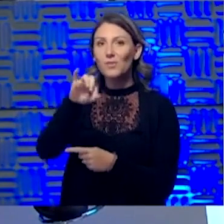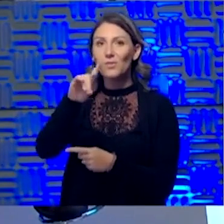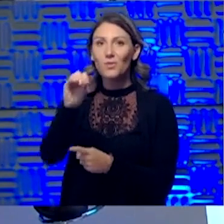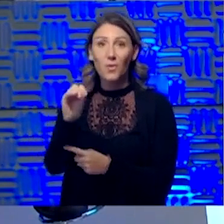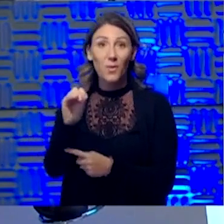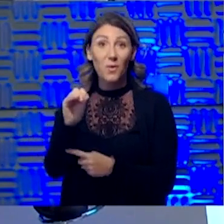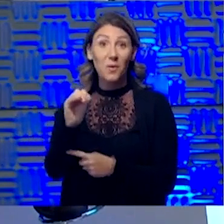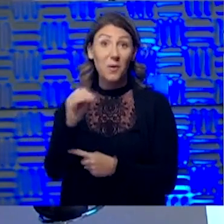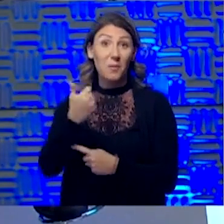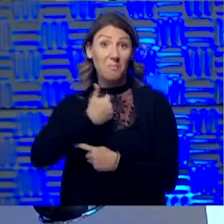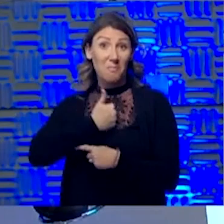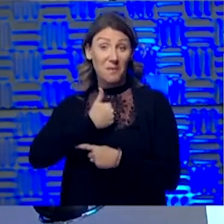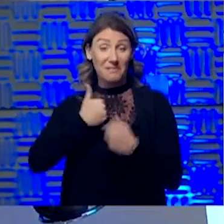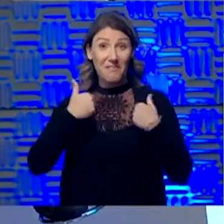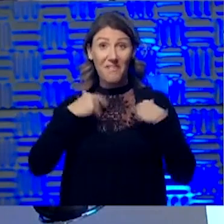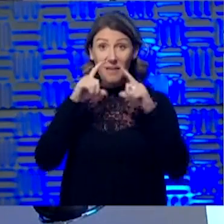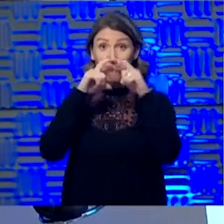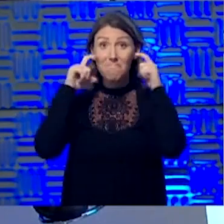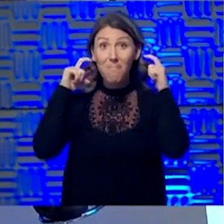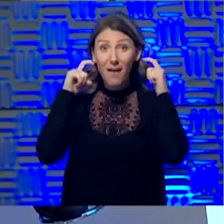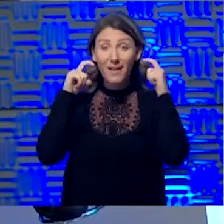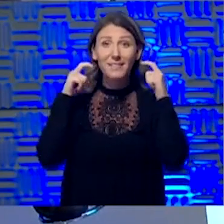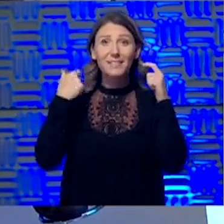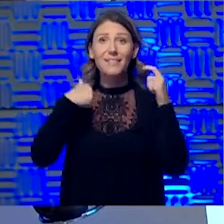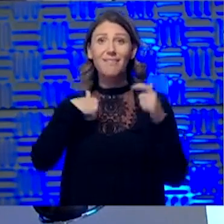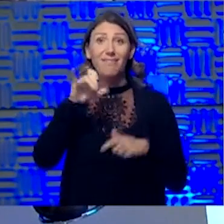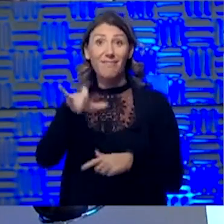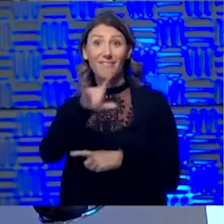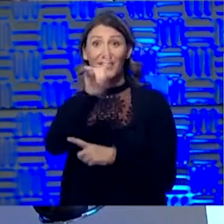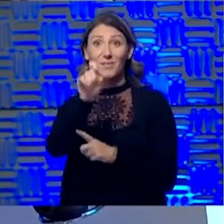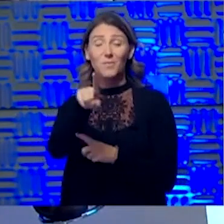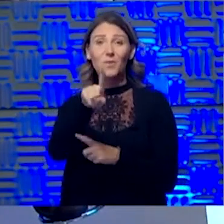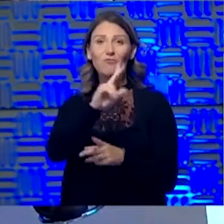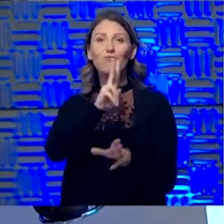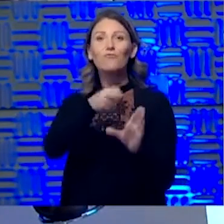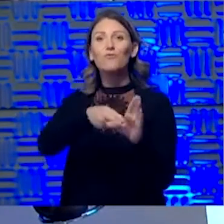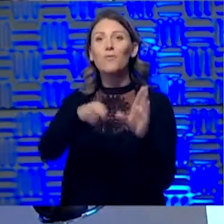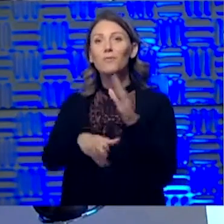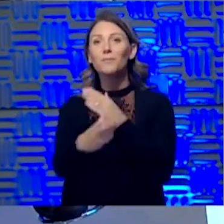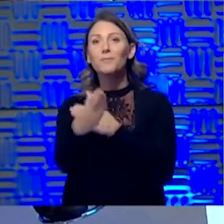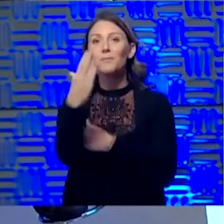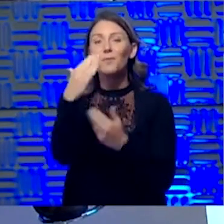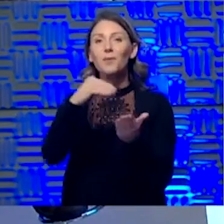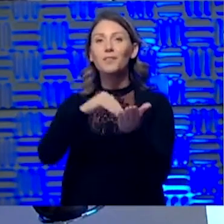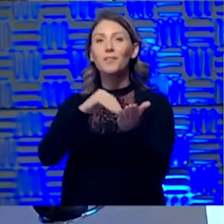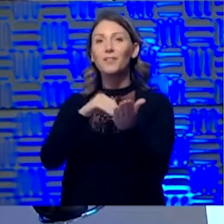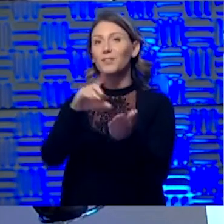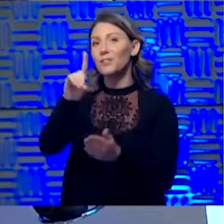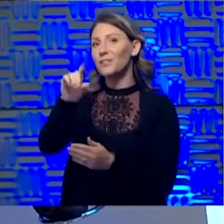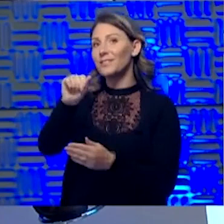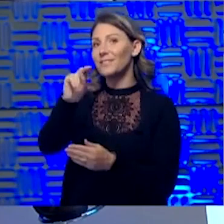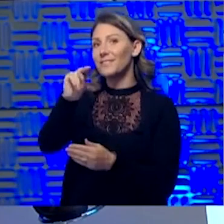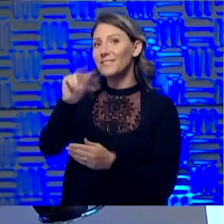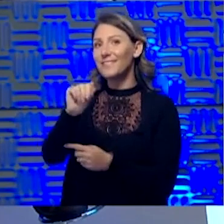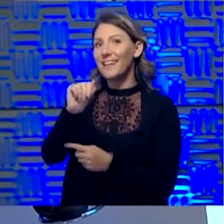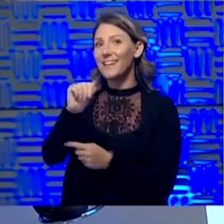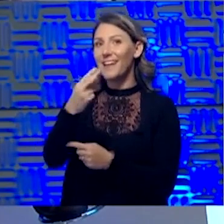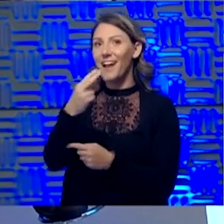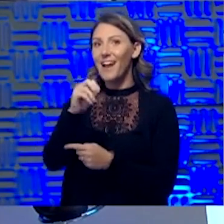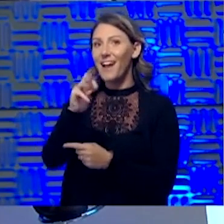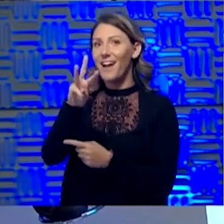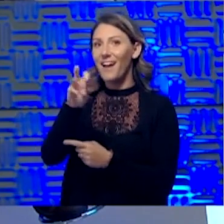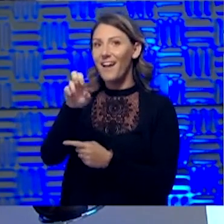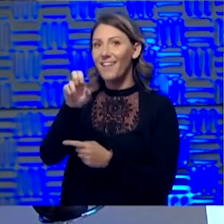we're going to go right to that as a question. I am joined this morning by Dana Hawkinson. Good Lord, I can never get through this part of the